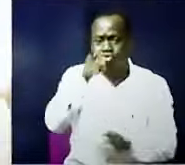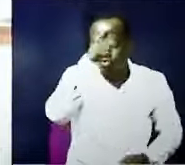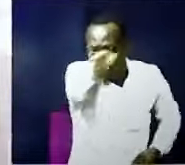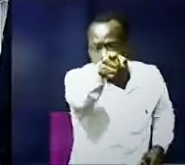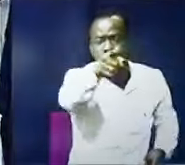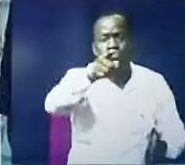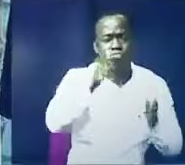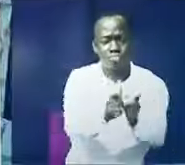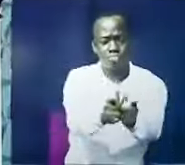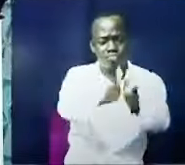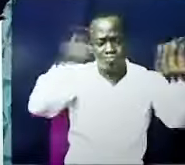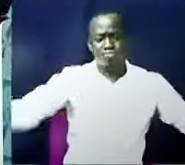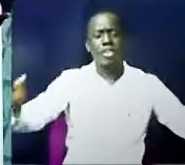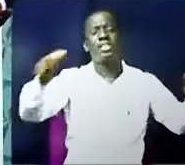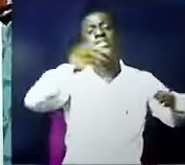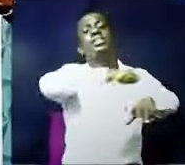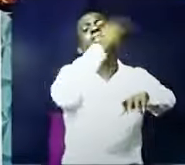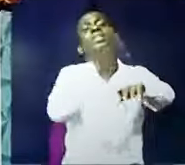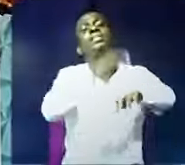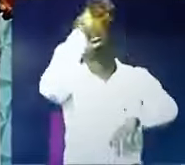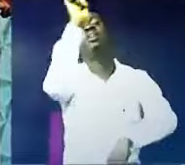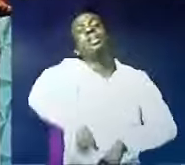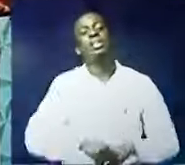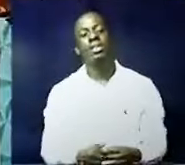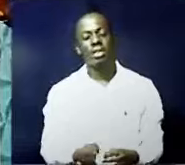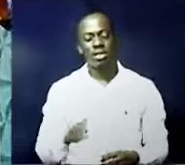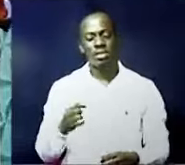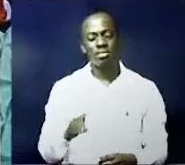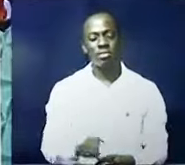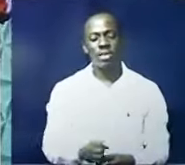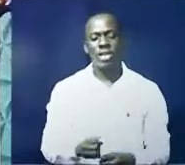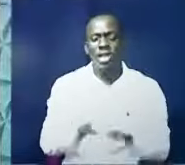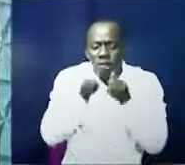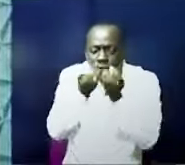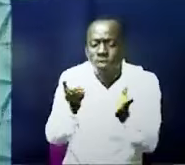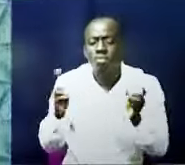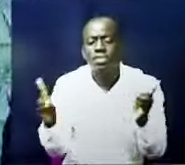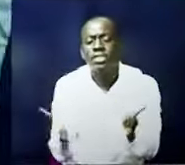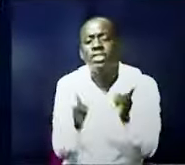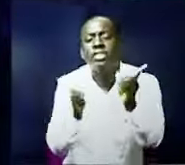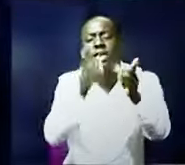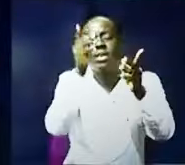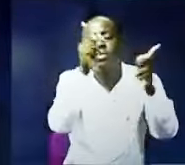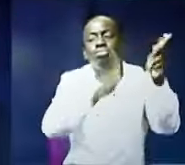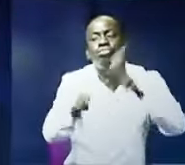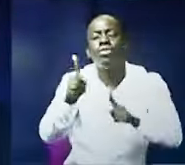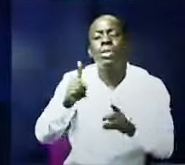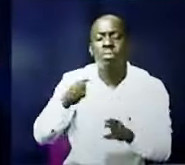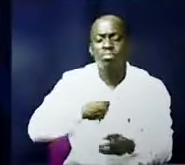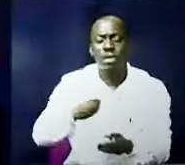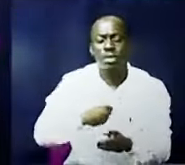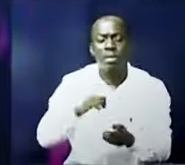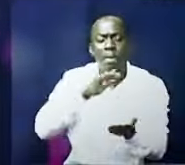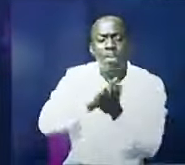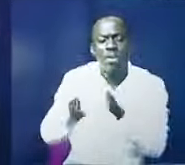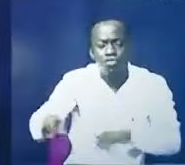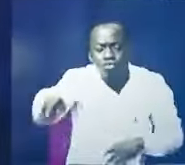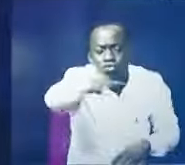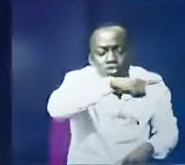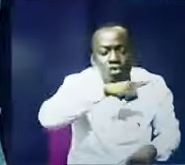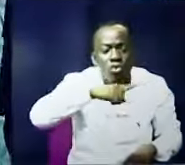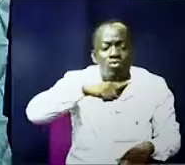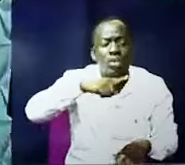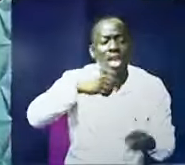he told the disciples, I will make you fishers of men. Now,